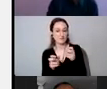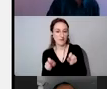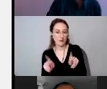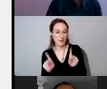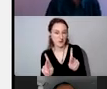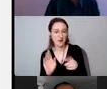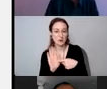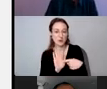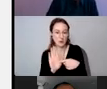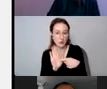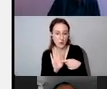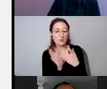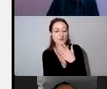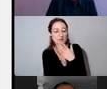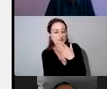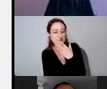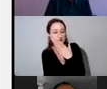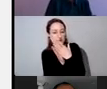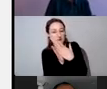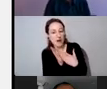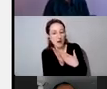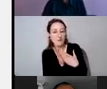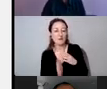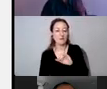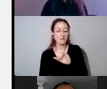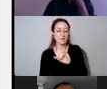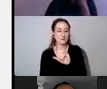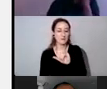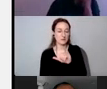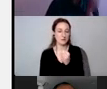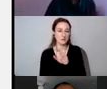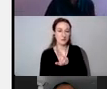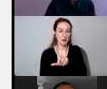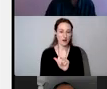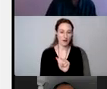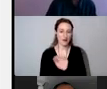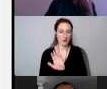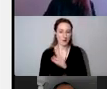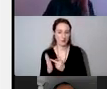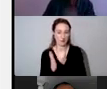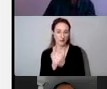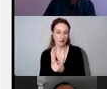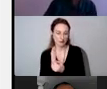show some of Yulia's projects. So as Kira mentioned, maybe